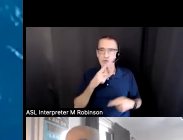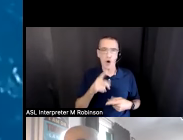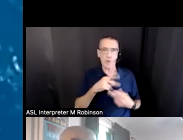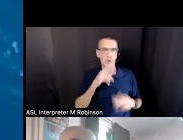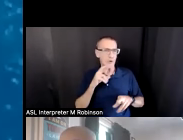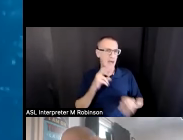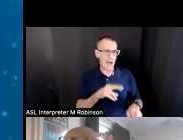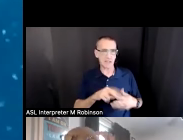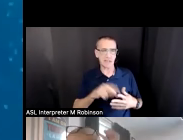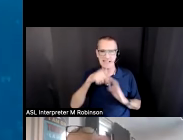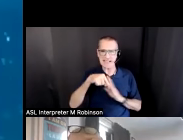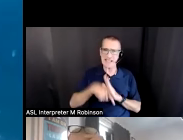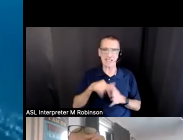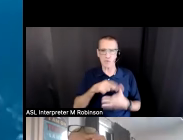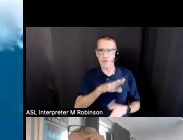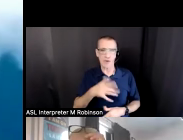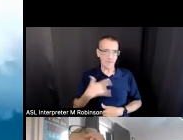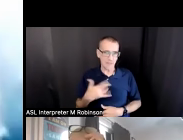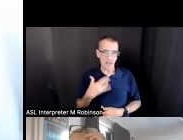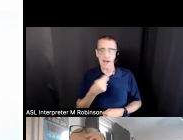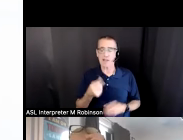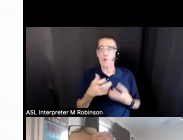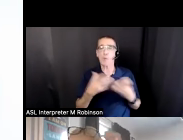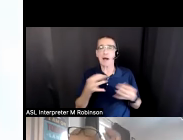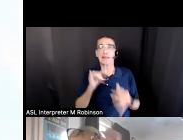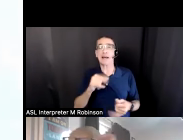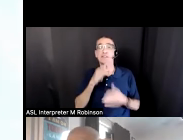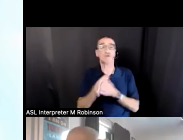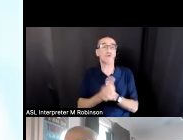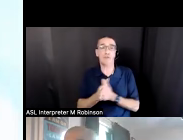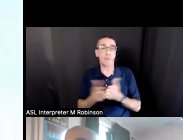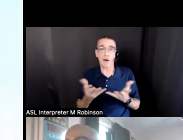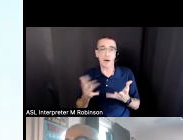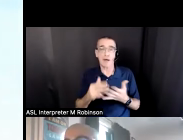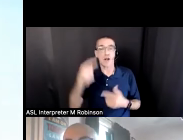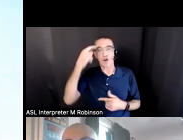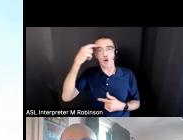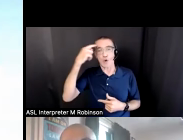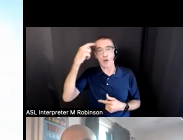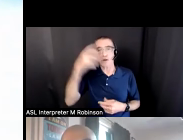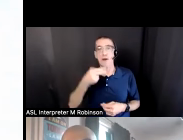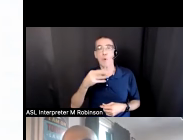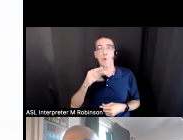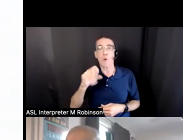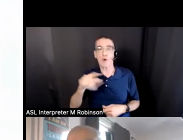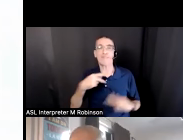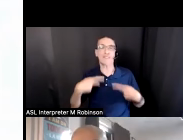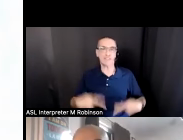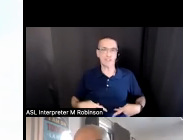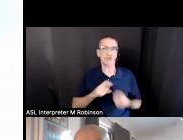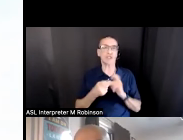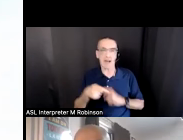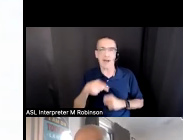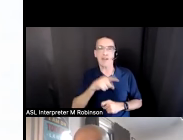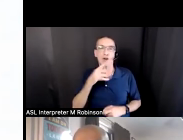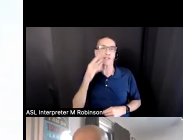are, the intensity of what they're feeling. And so much of that is driven by the neurological and hormonal and physical changes that they're experiencing